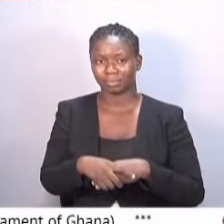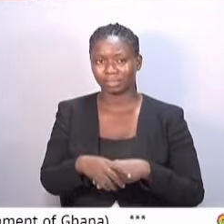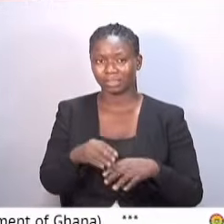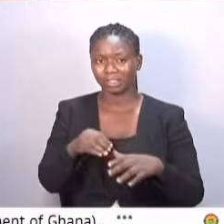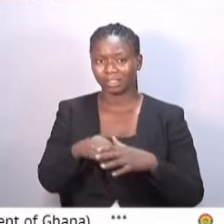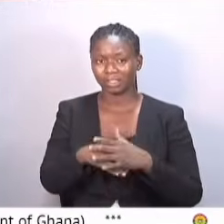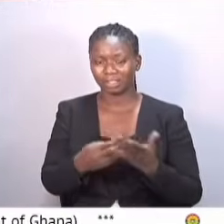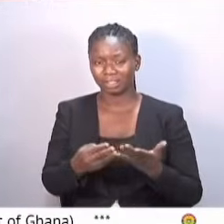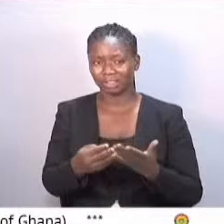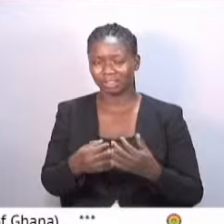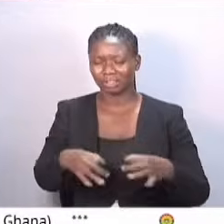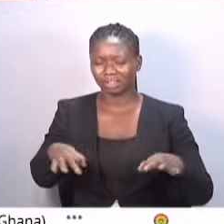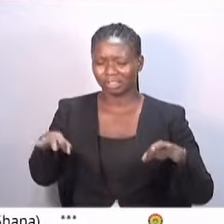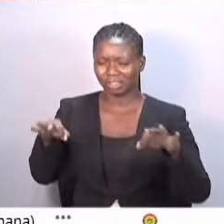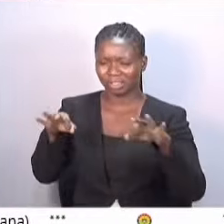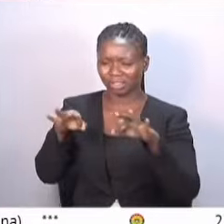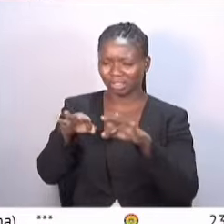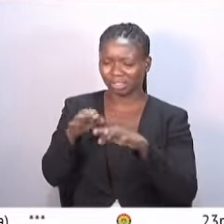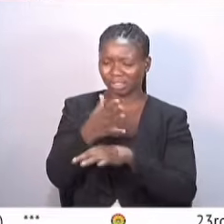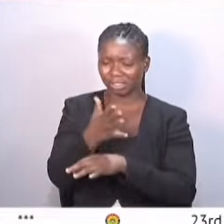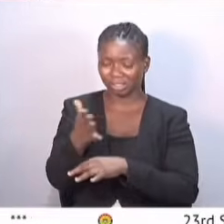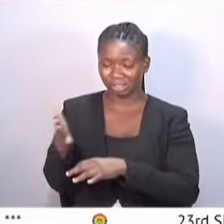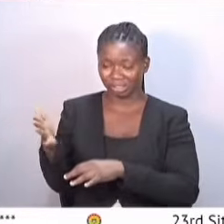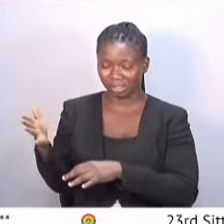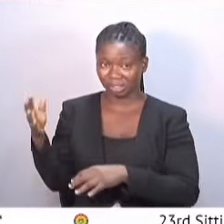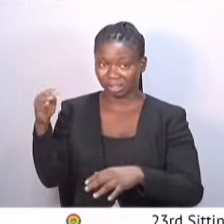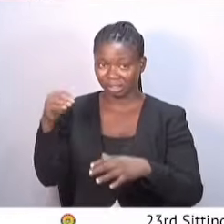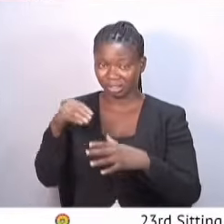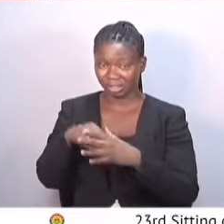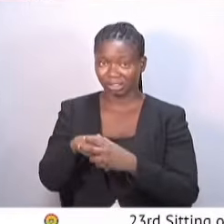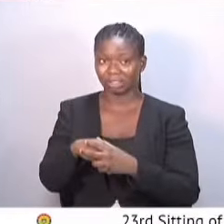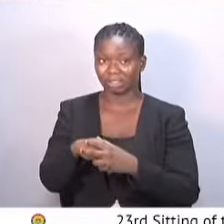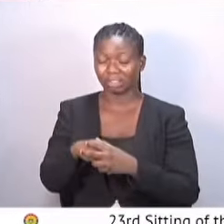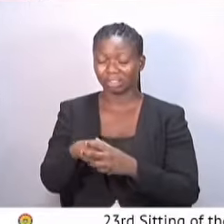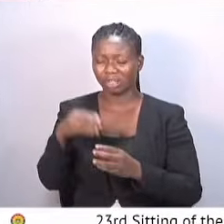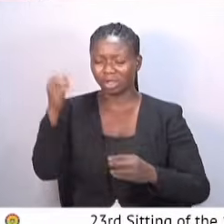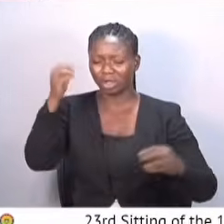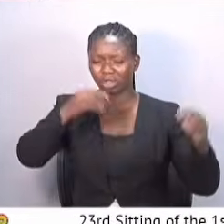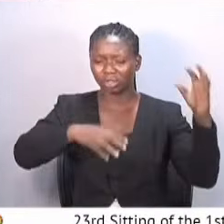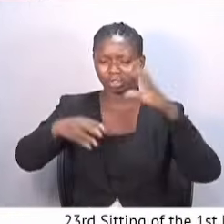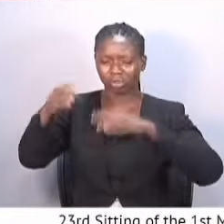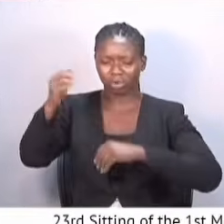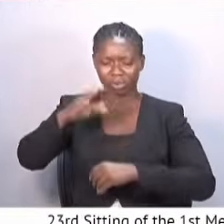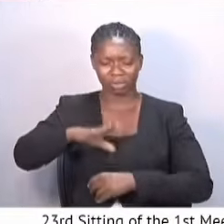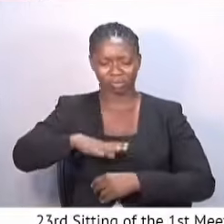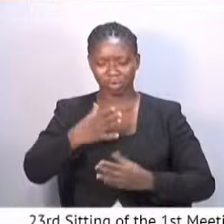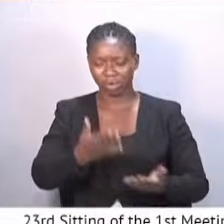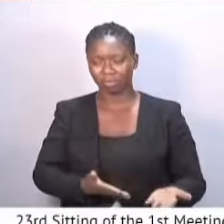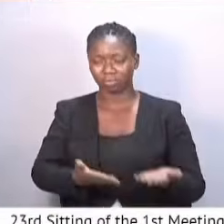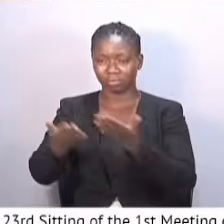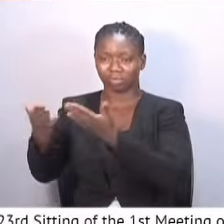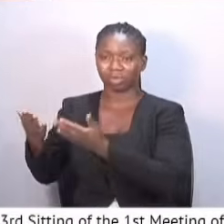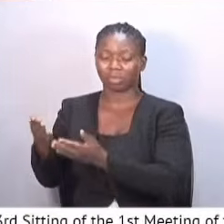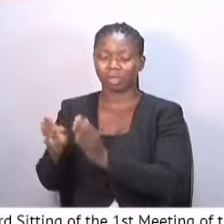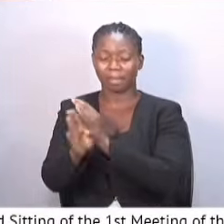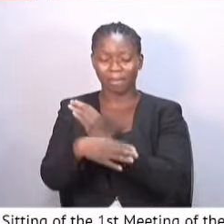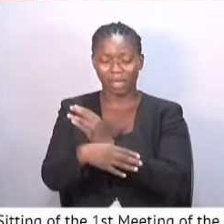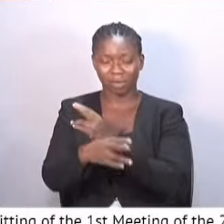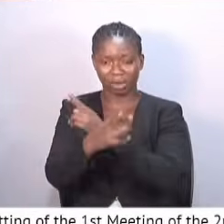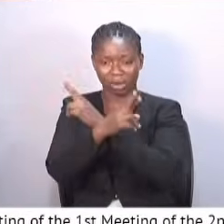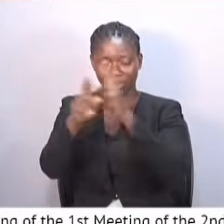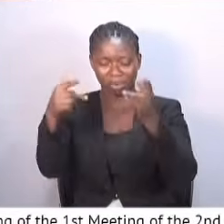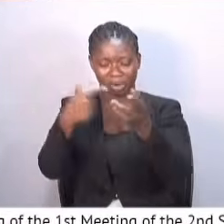in terms of the key variables in this comments that were formally submitted by the Republic to the